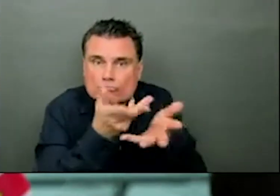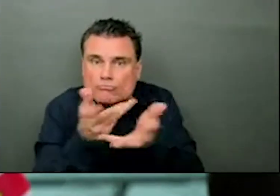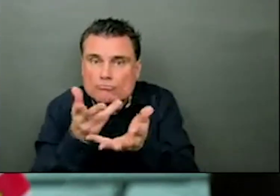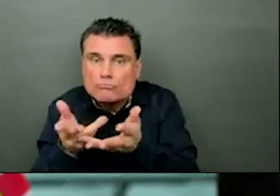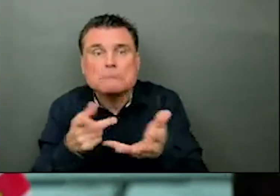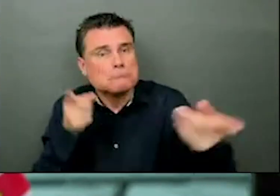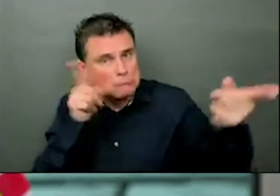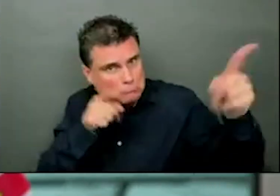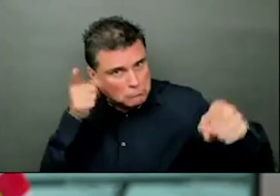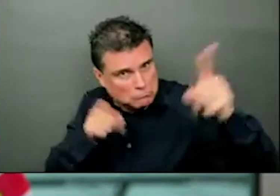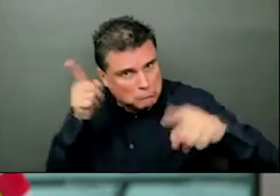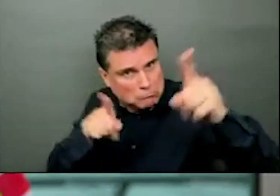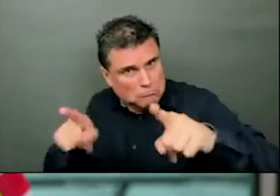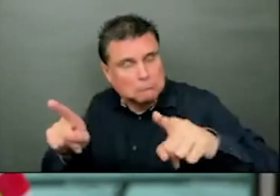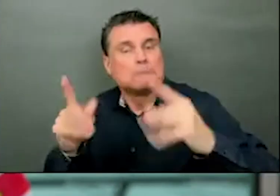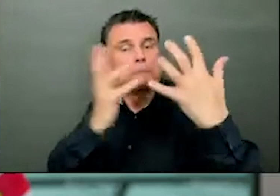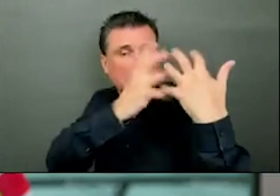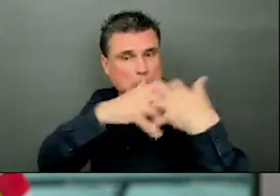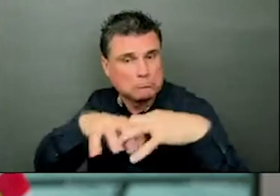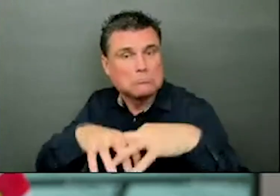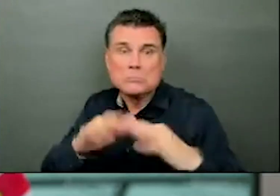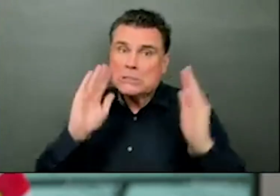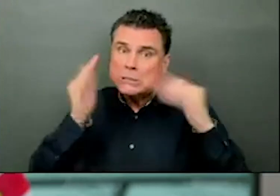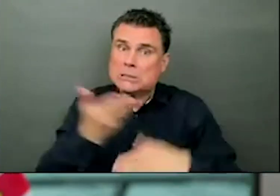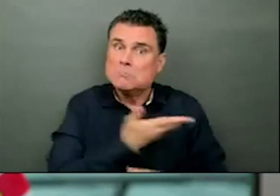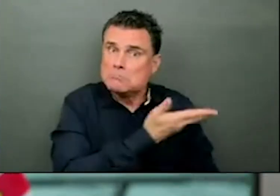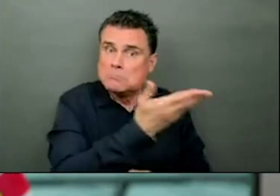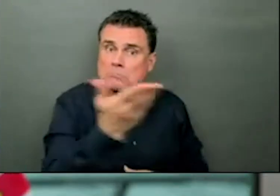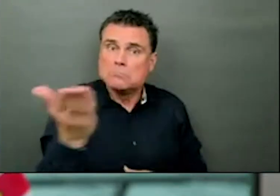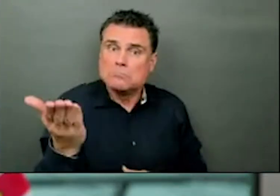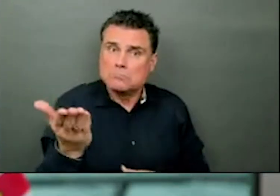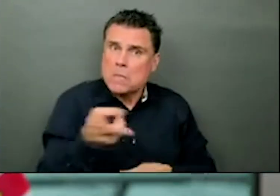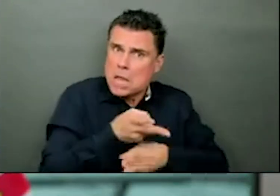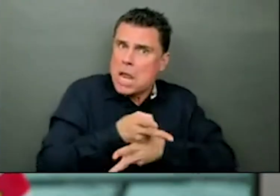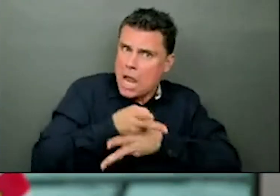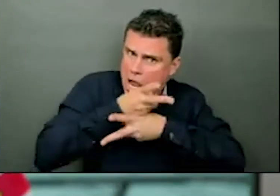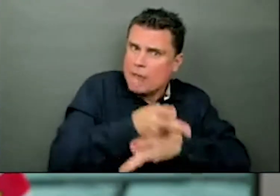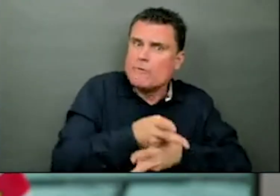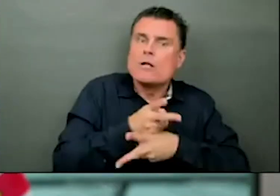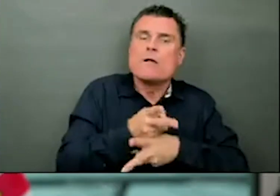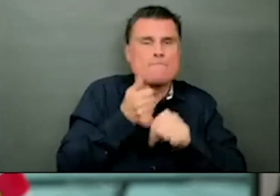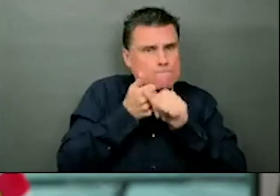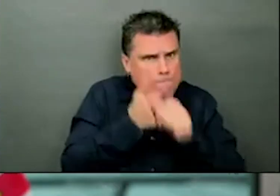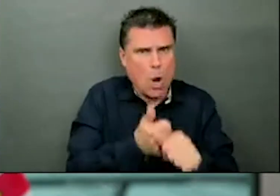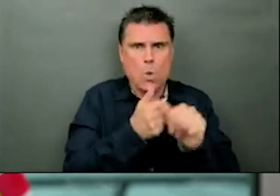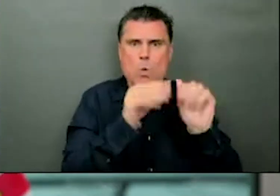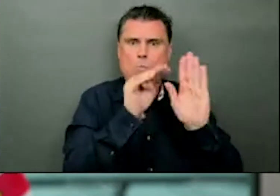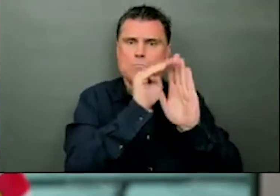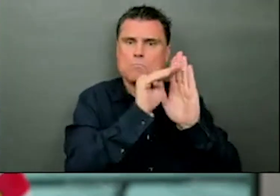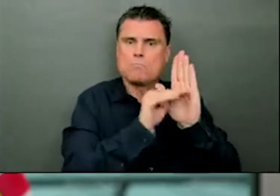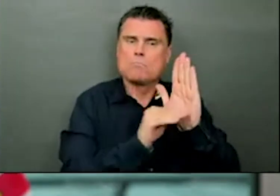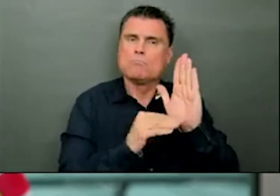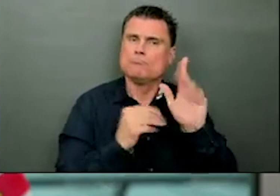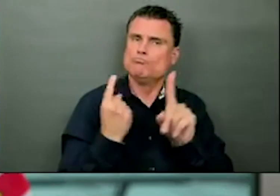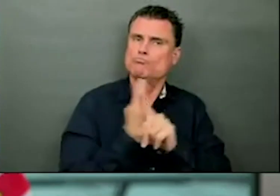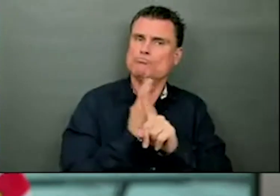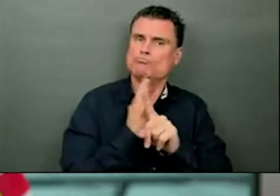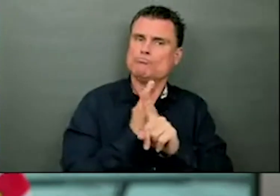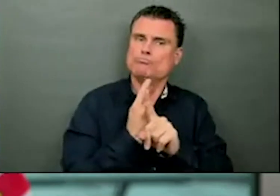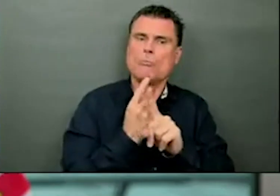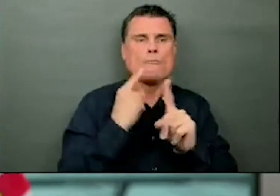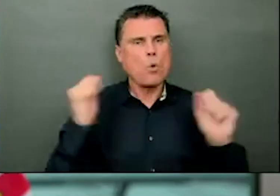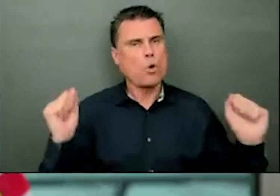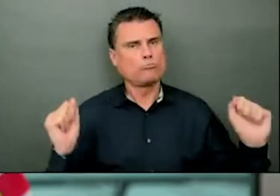summer and into the fall. As with many other things, as we got into the respiratory season, we saw